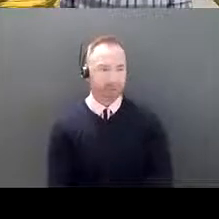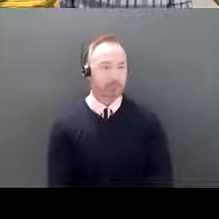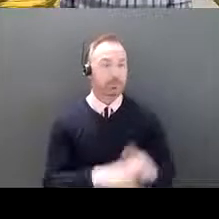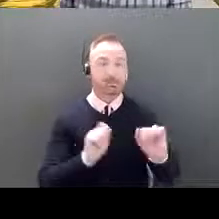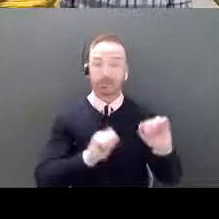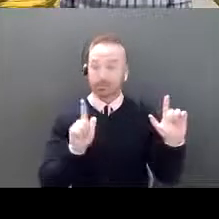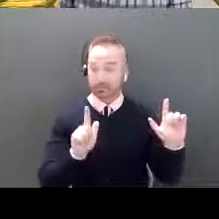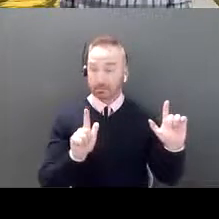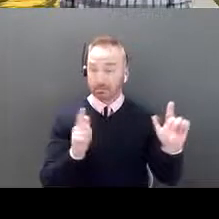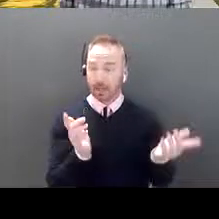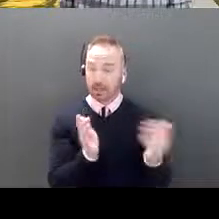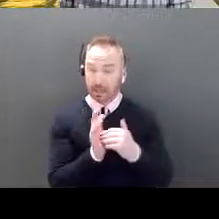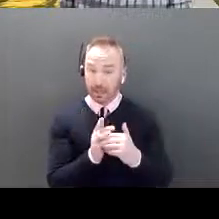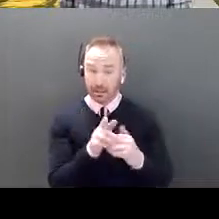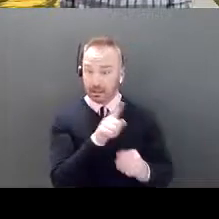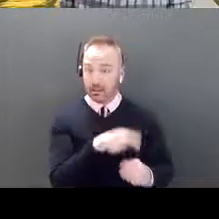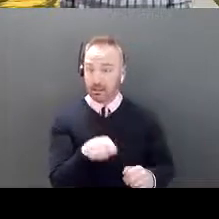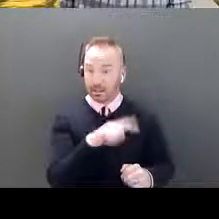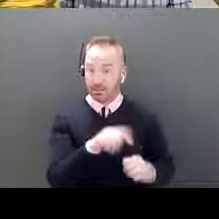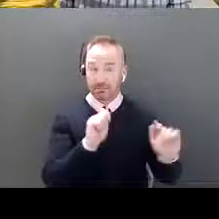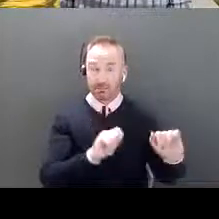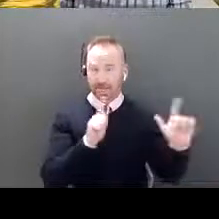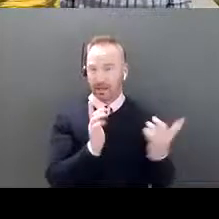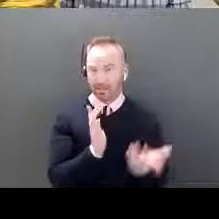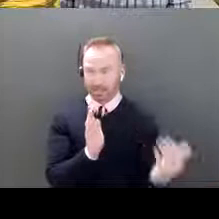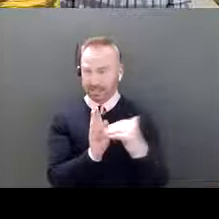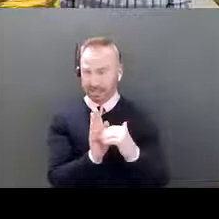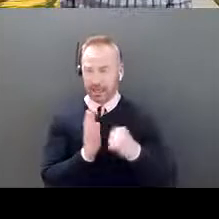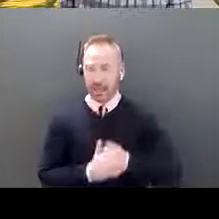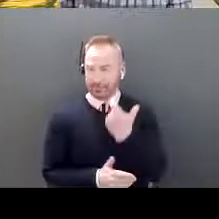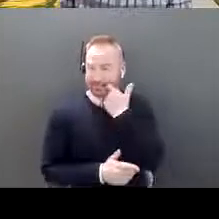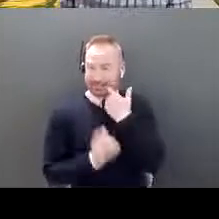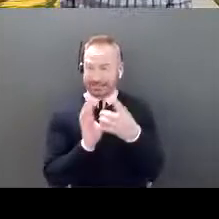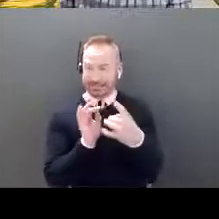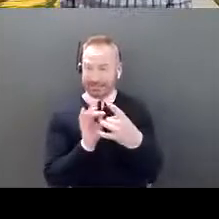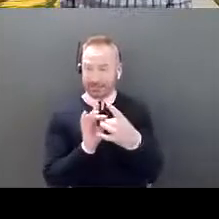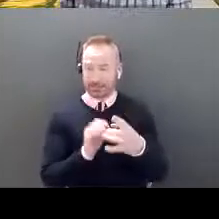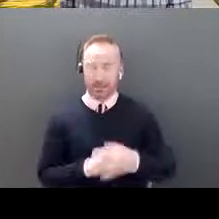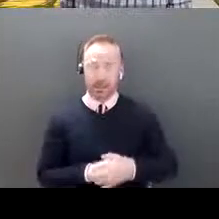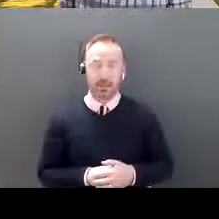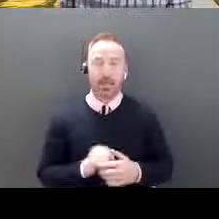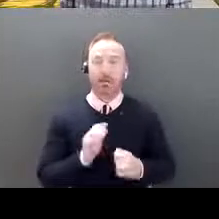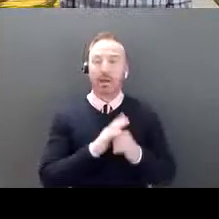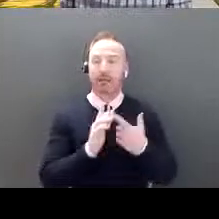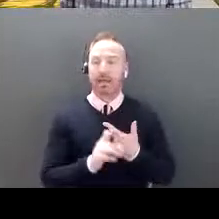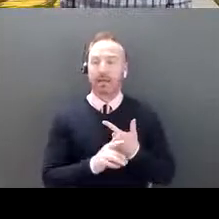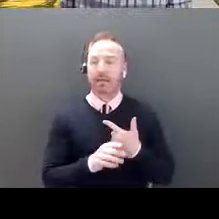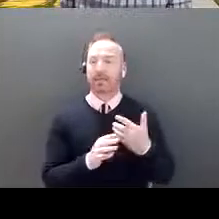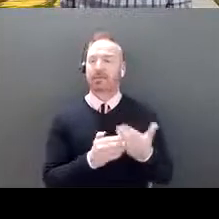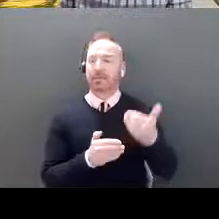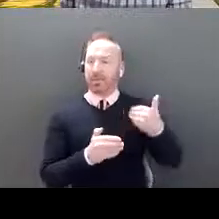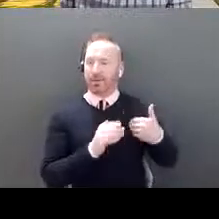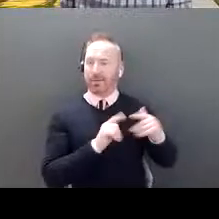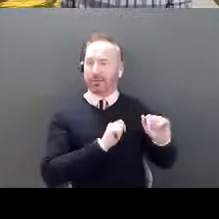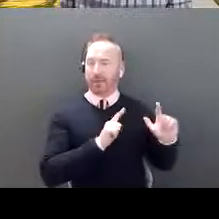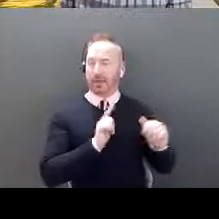So again, repeating really what I said earlier, when I looked at the slide about the risk factors and what may